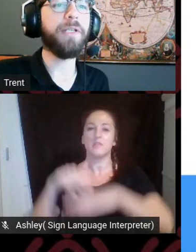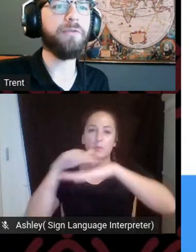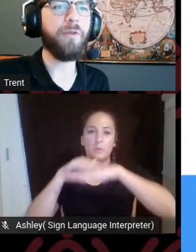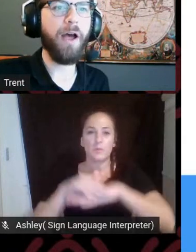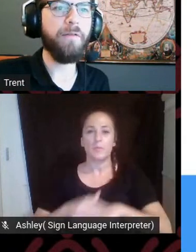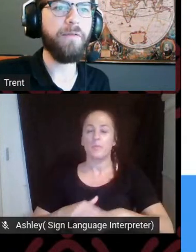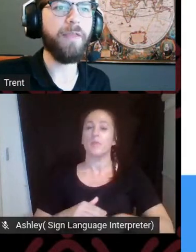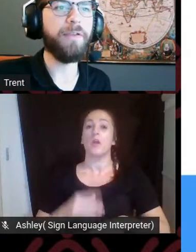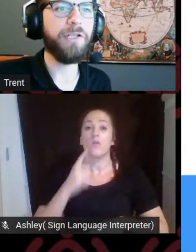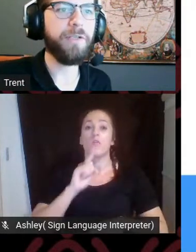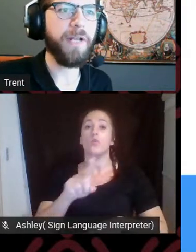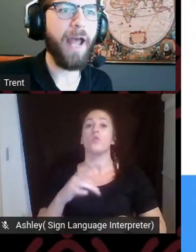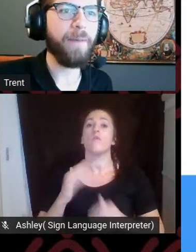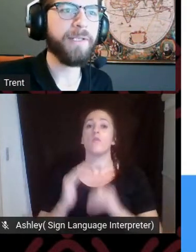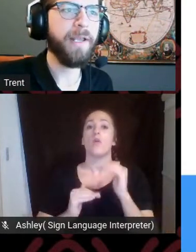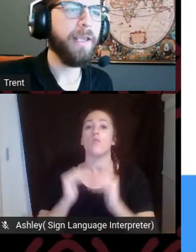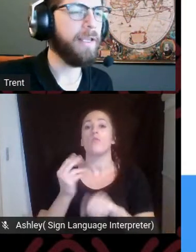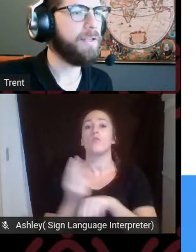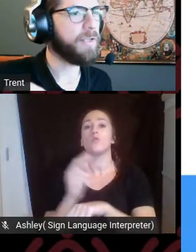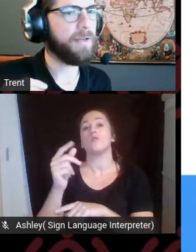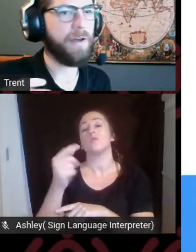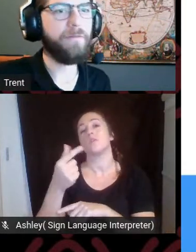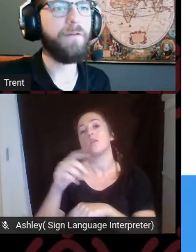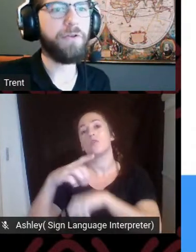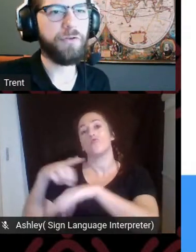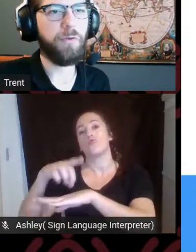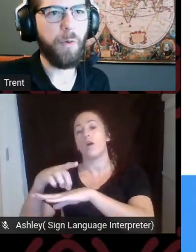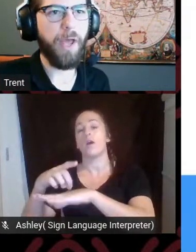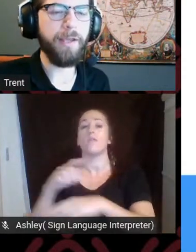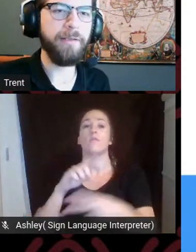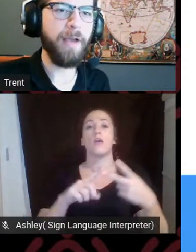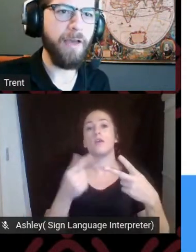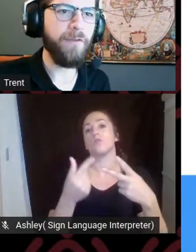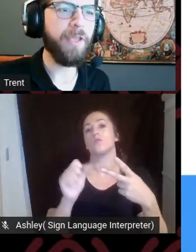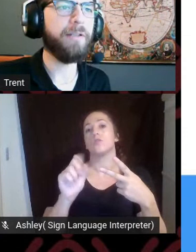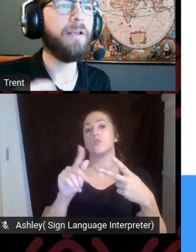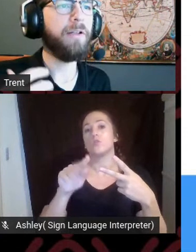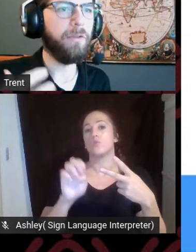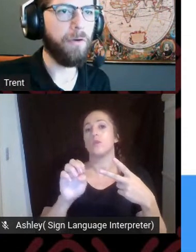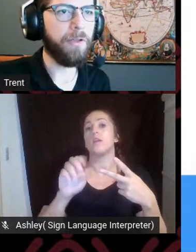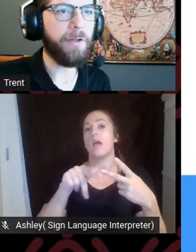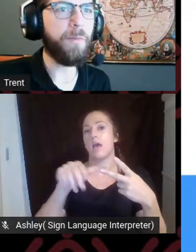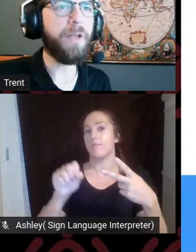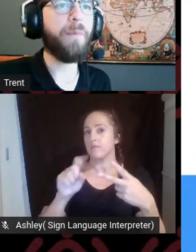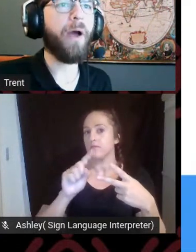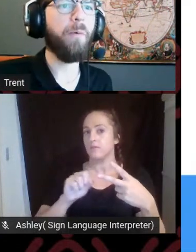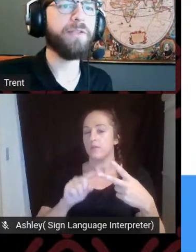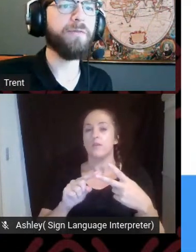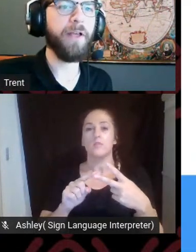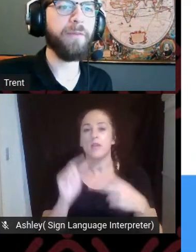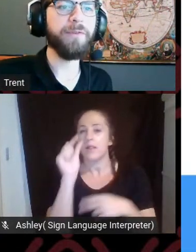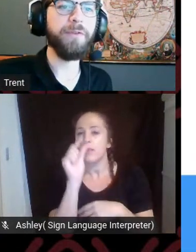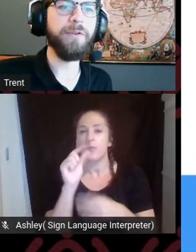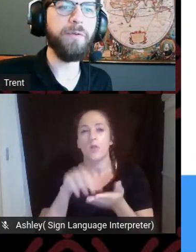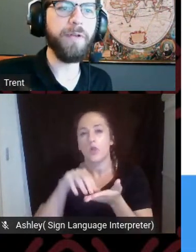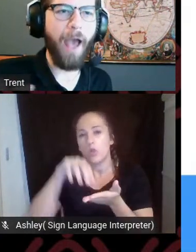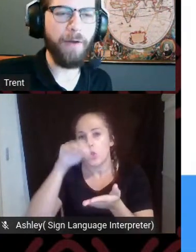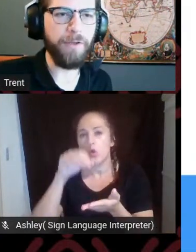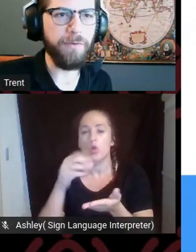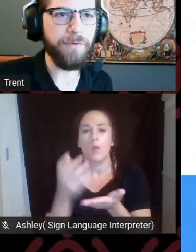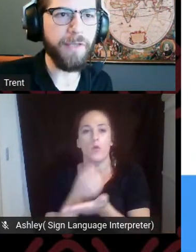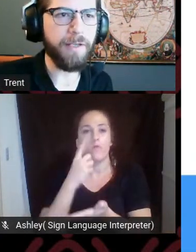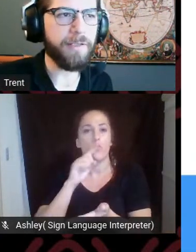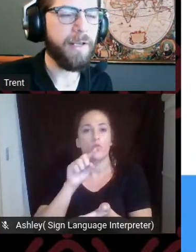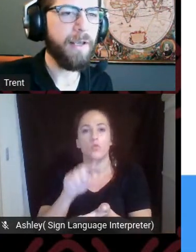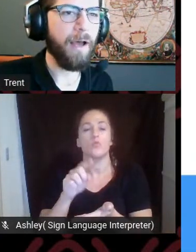you using Drive and the G Suite apps in just a functional way. Dive in, learn a little bit about what's available to you and